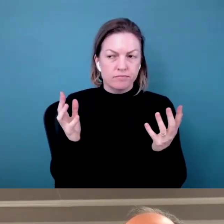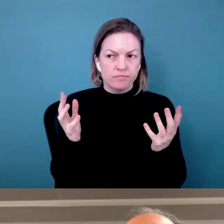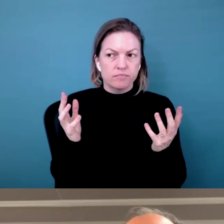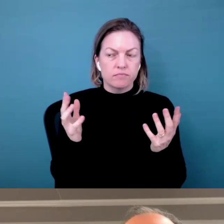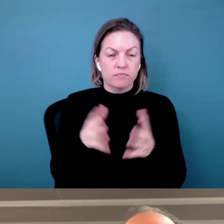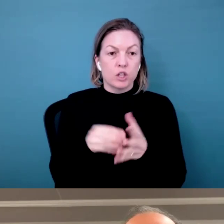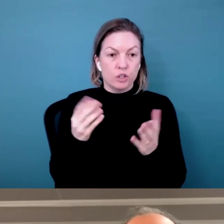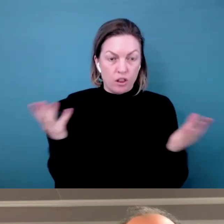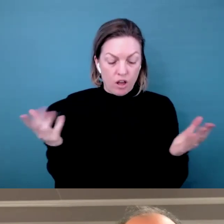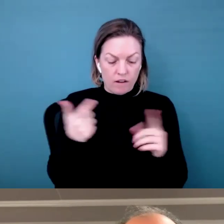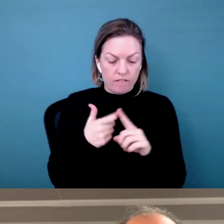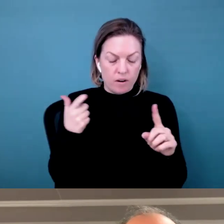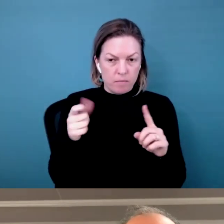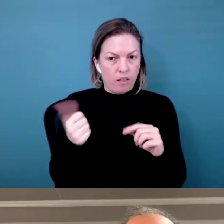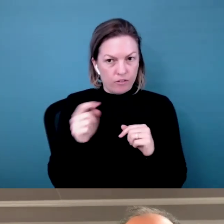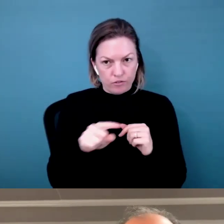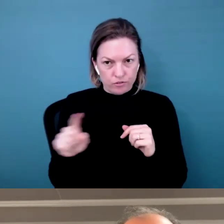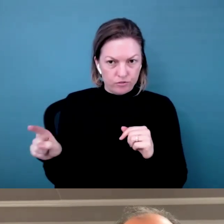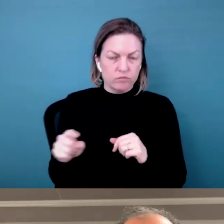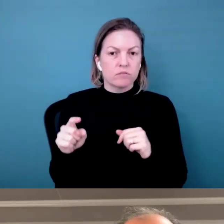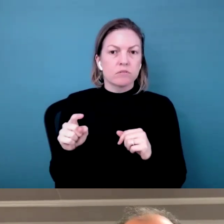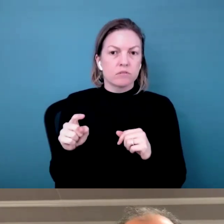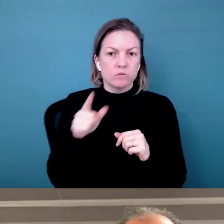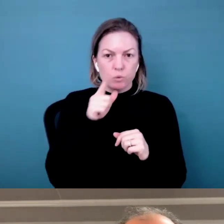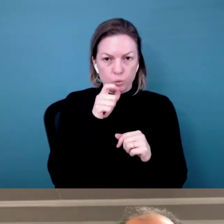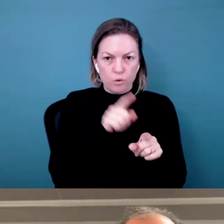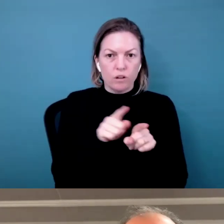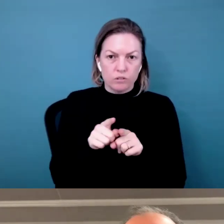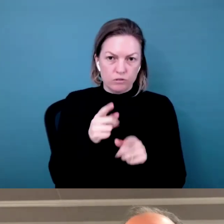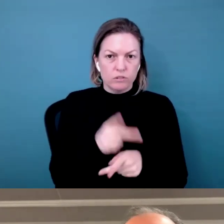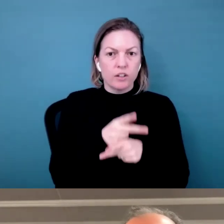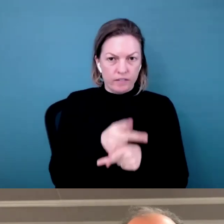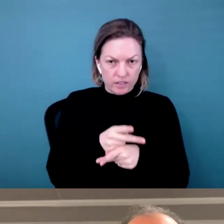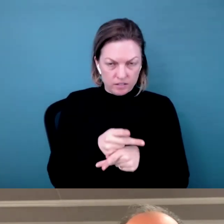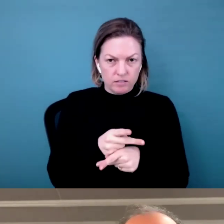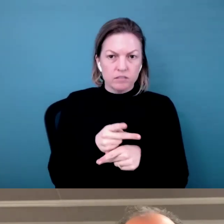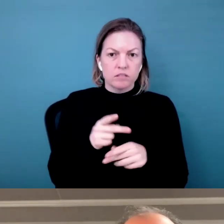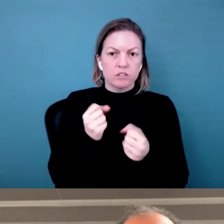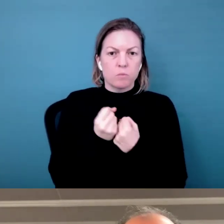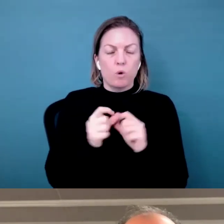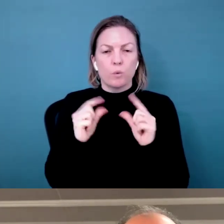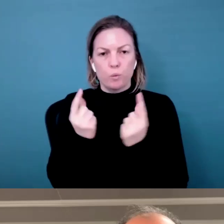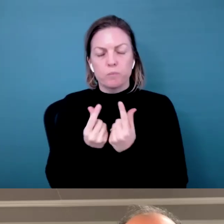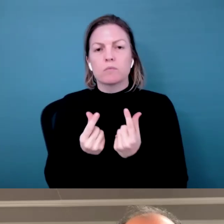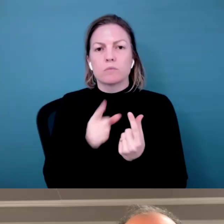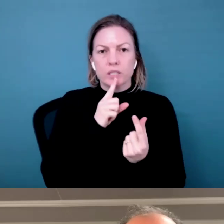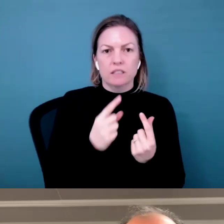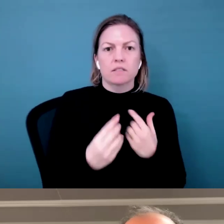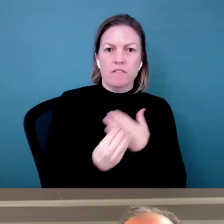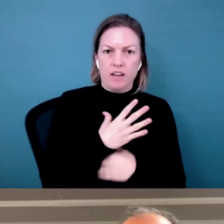knowledge from others in caregiver support groups that has impacted my journey as a